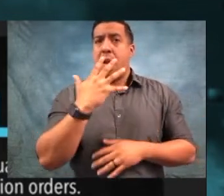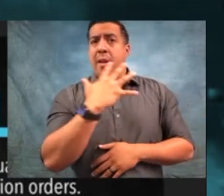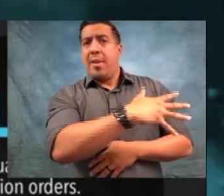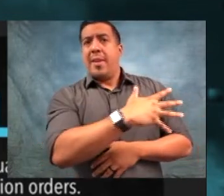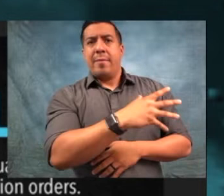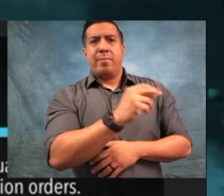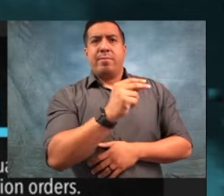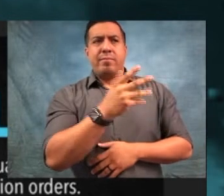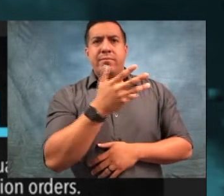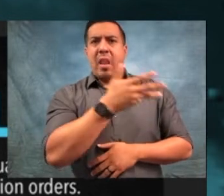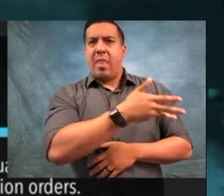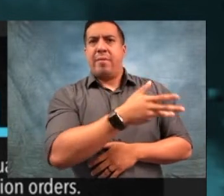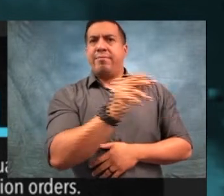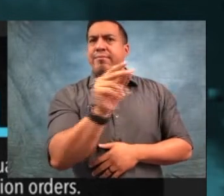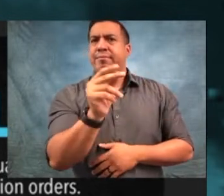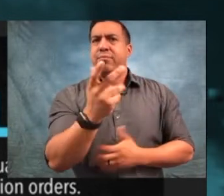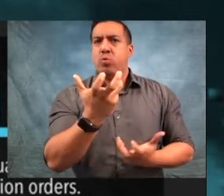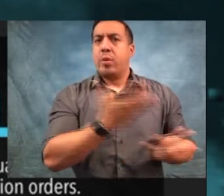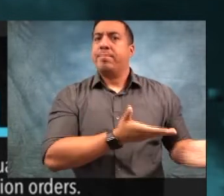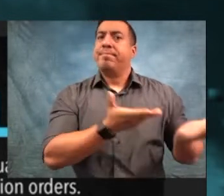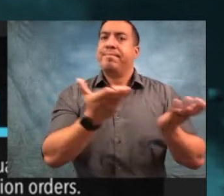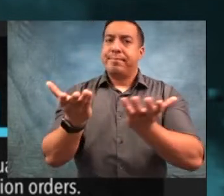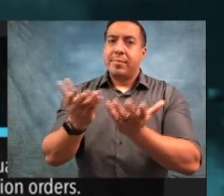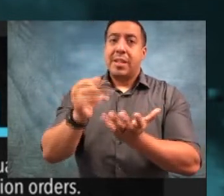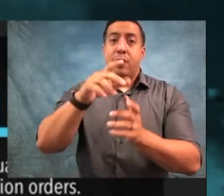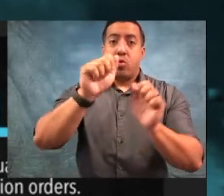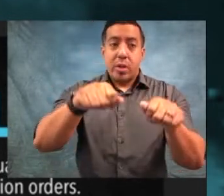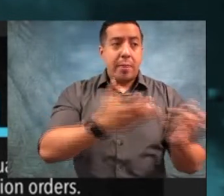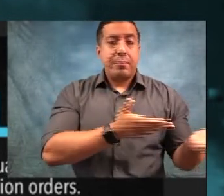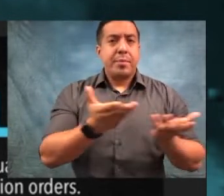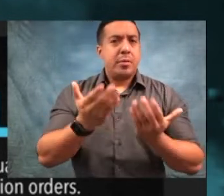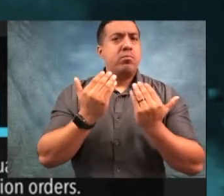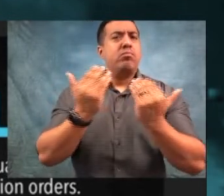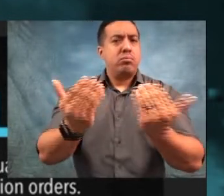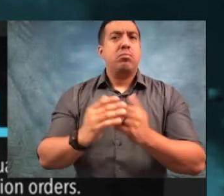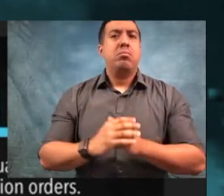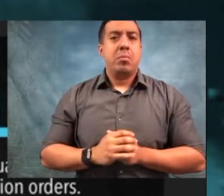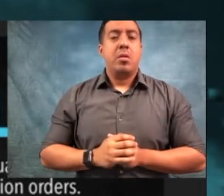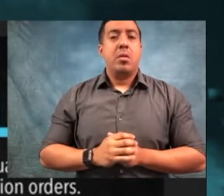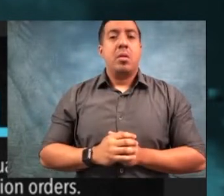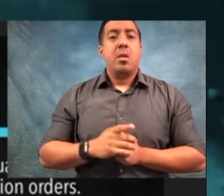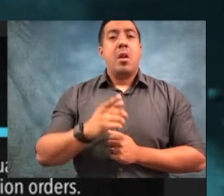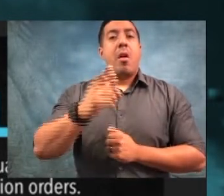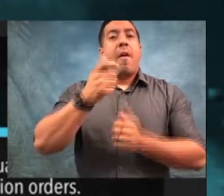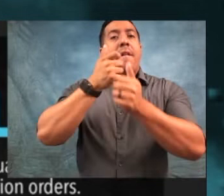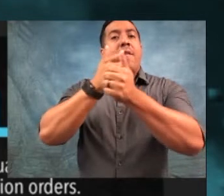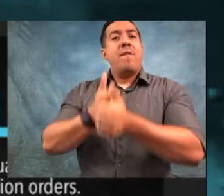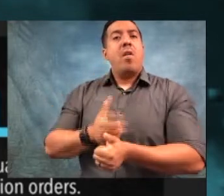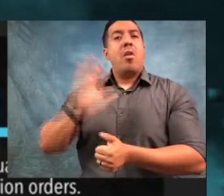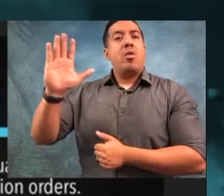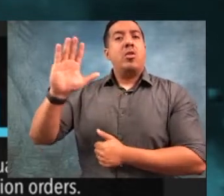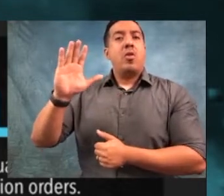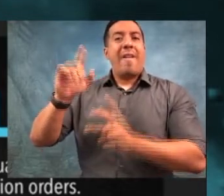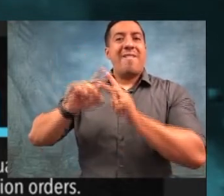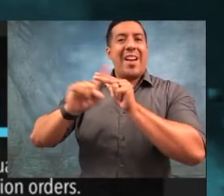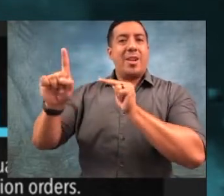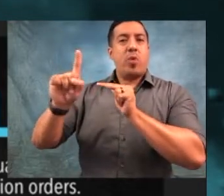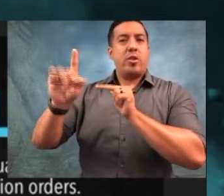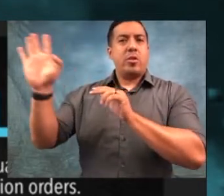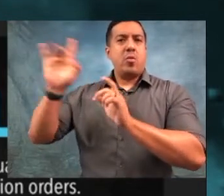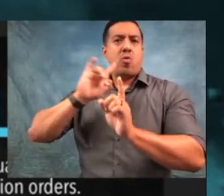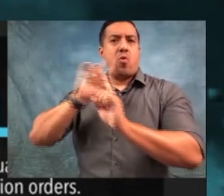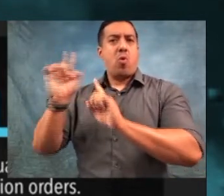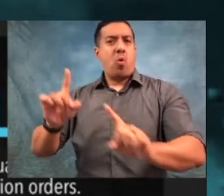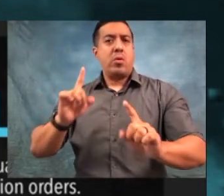them behind if there's any way you can take them with you. And then follow evacuation orders if